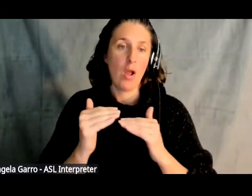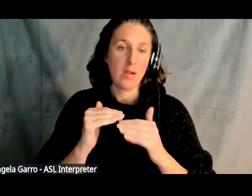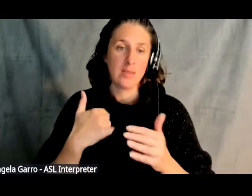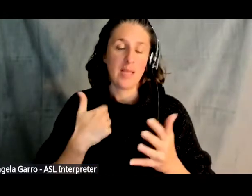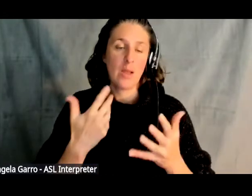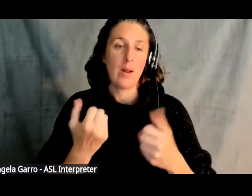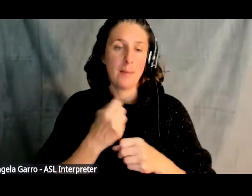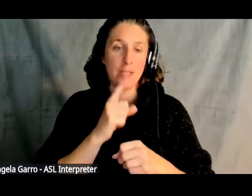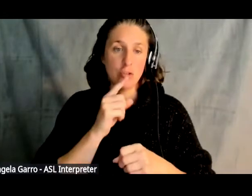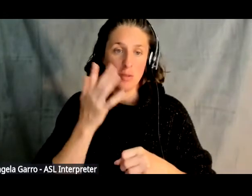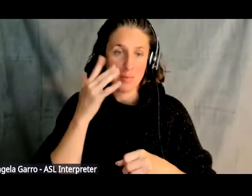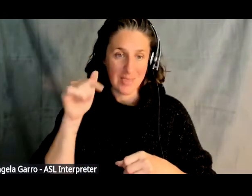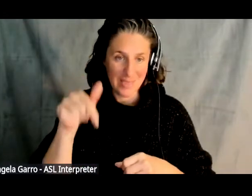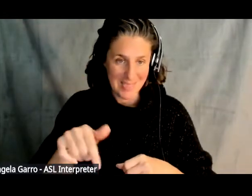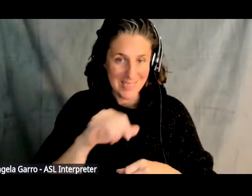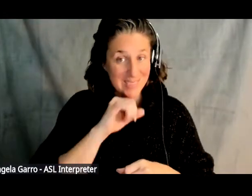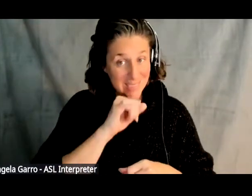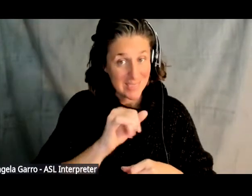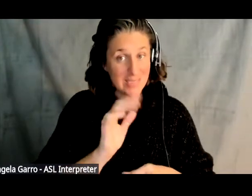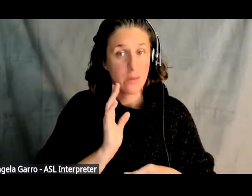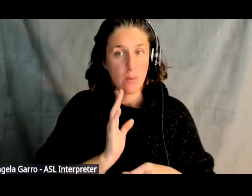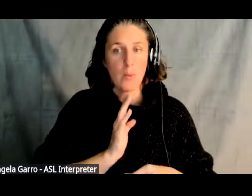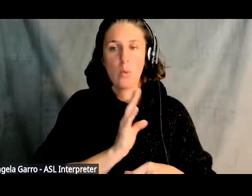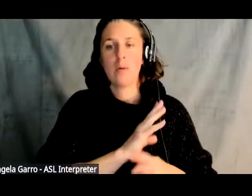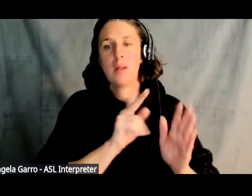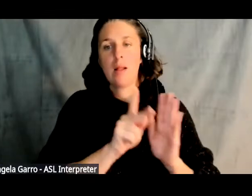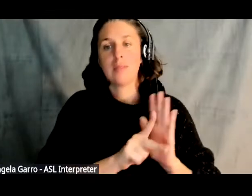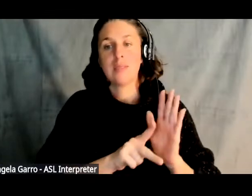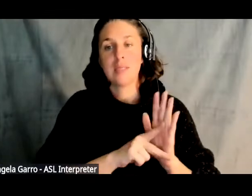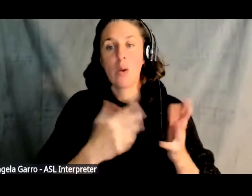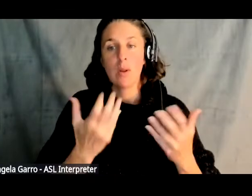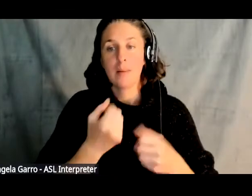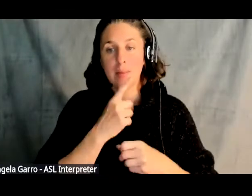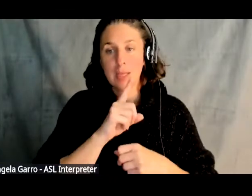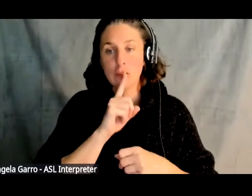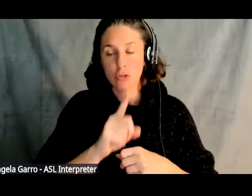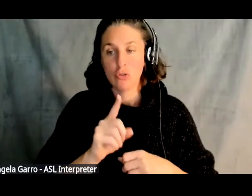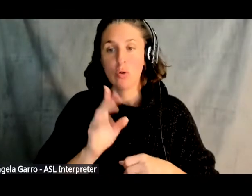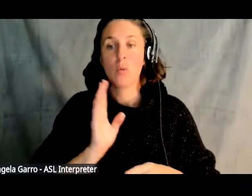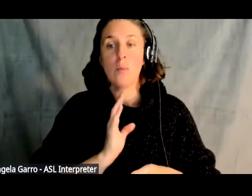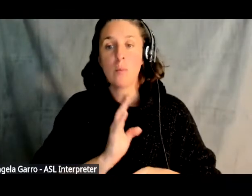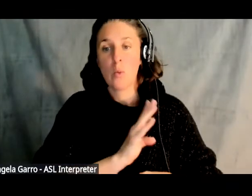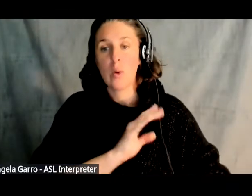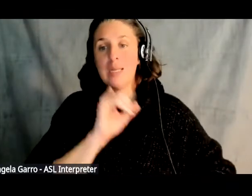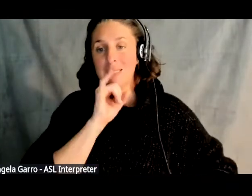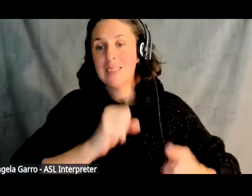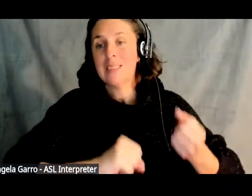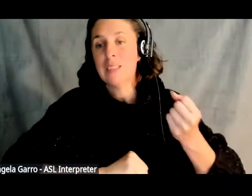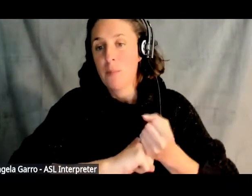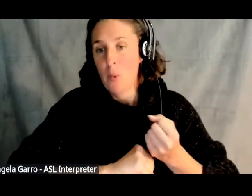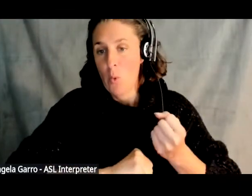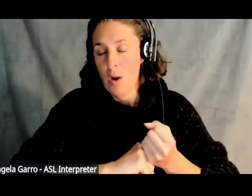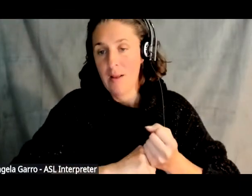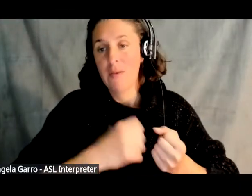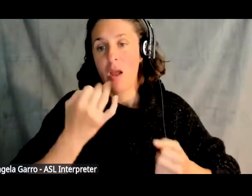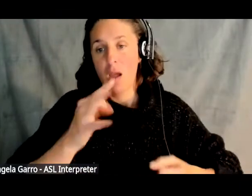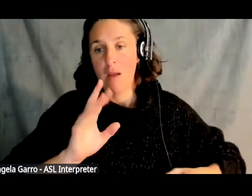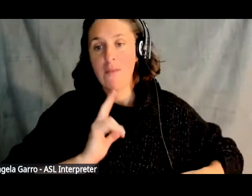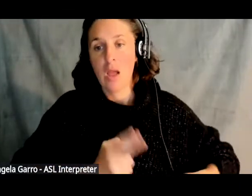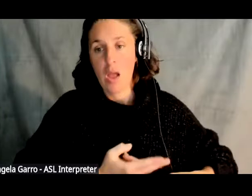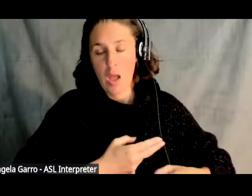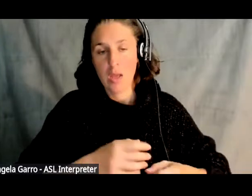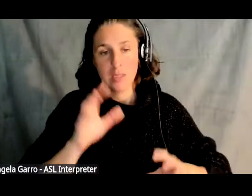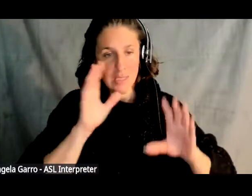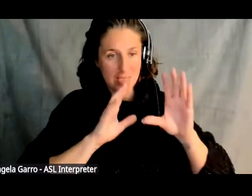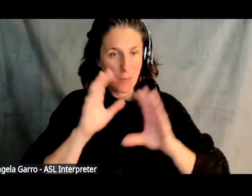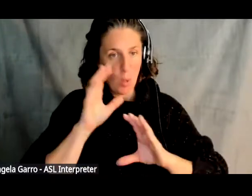because this is a board policy, I want to make sure the board is supportive of us